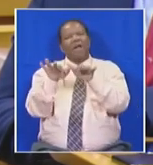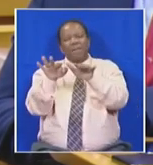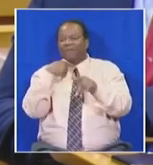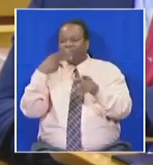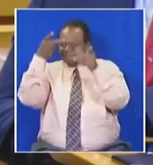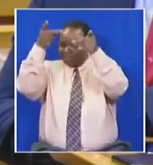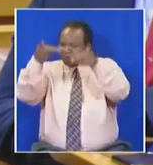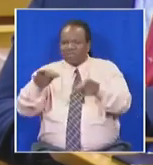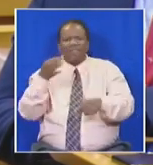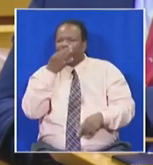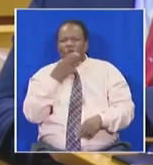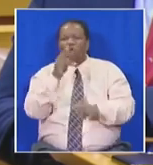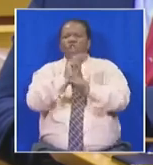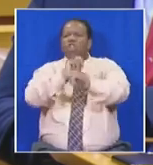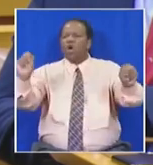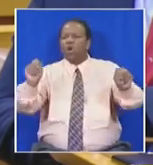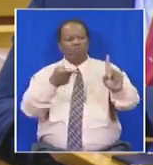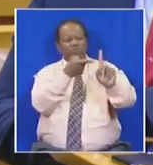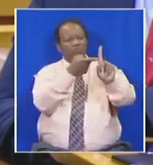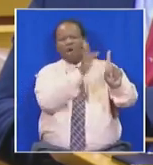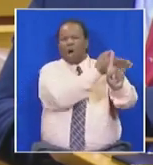the president on the